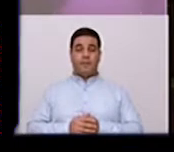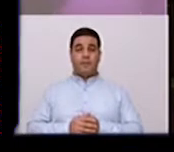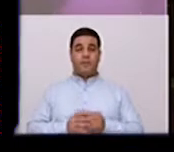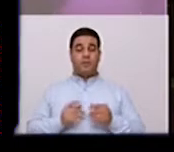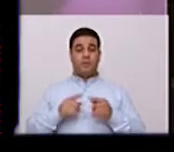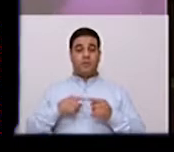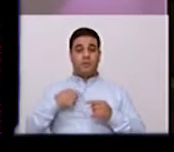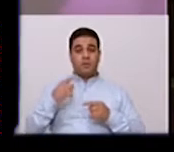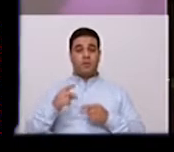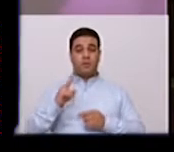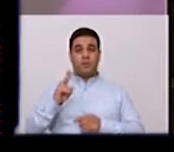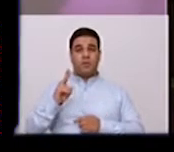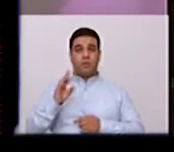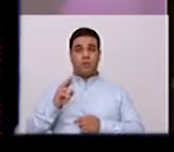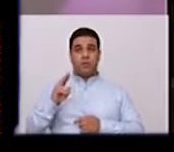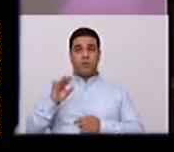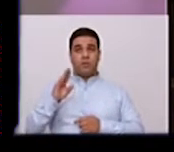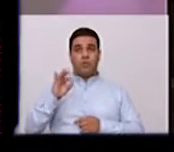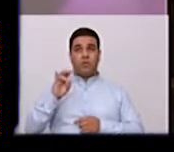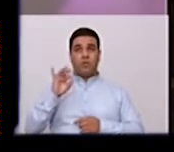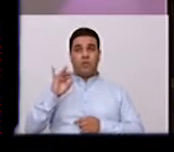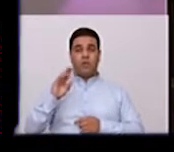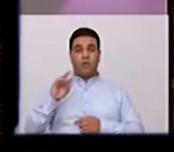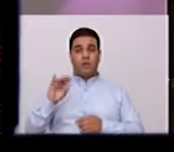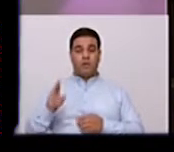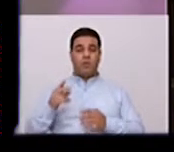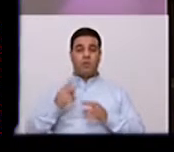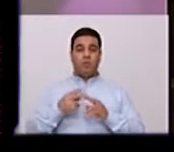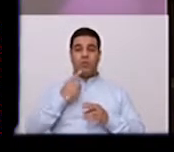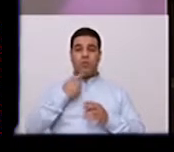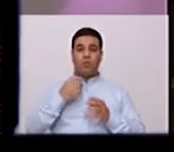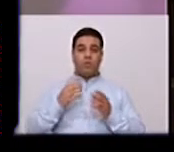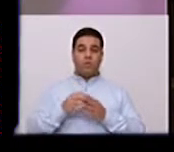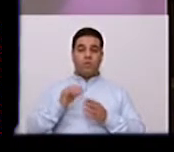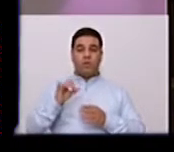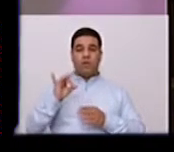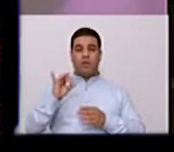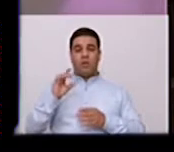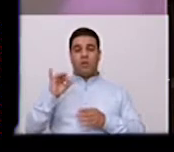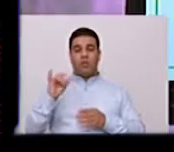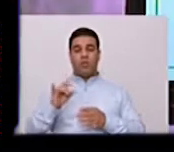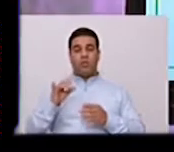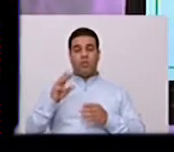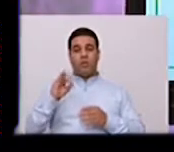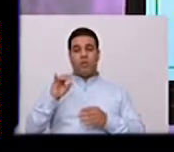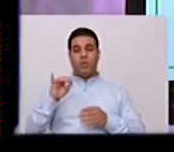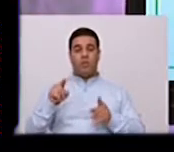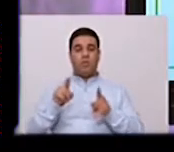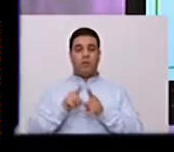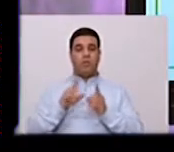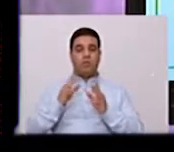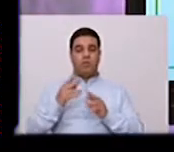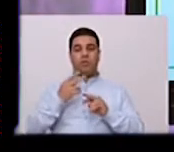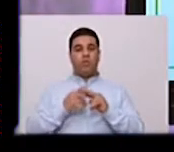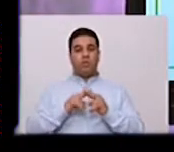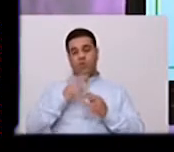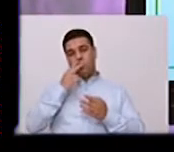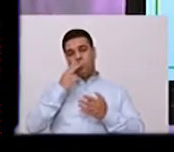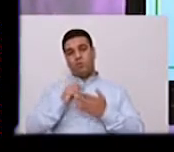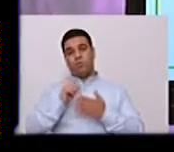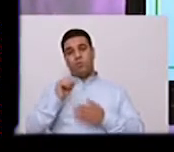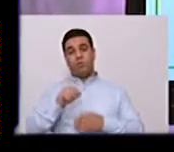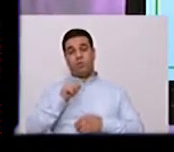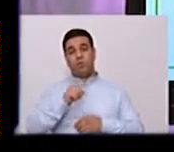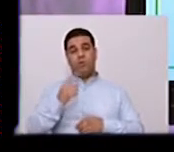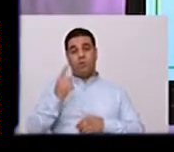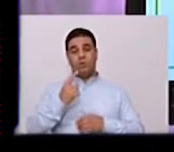Keyingi kodominantlik bo'yicha masallarimiz qon guruhi va rezus omilni birgalikda kelishi bilan ifodalangan. Bunda